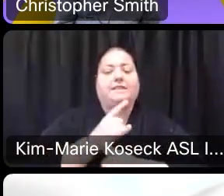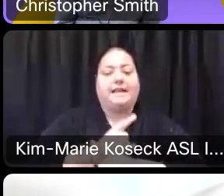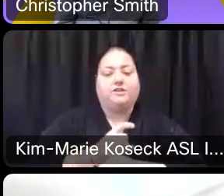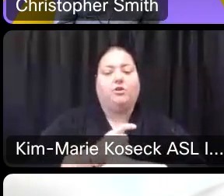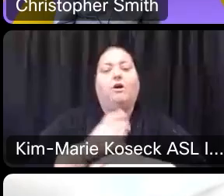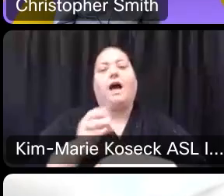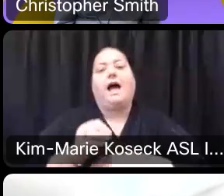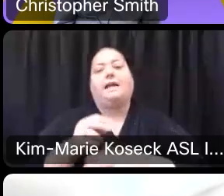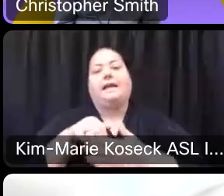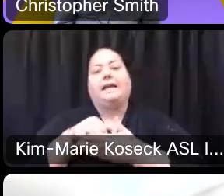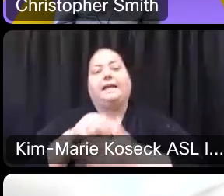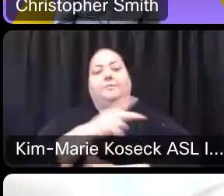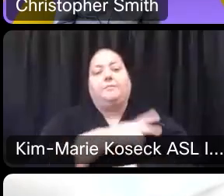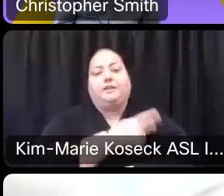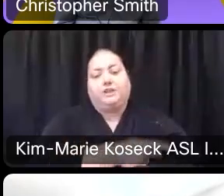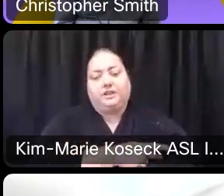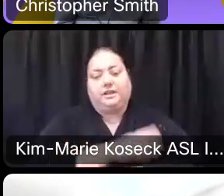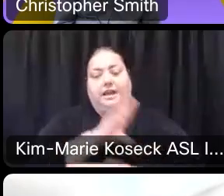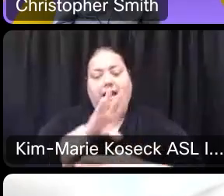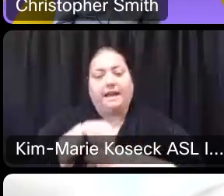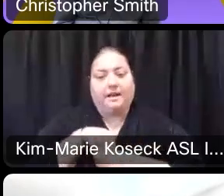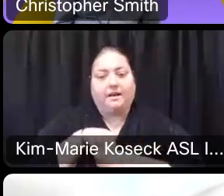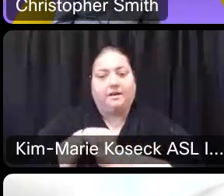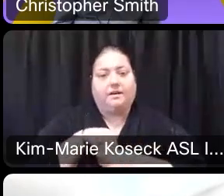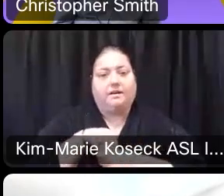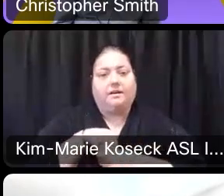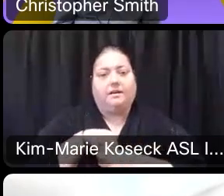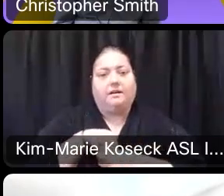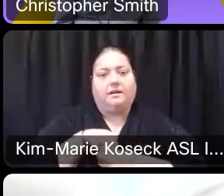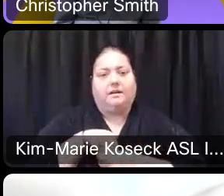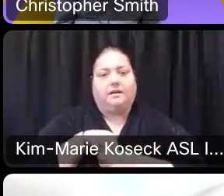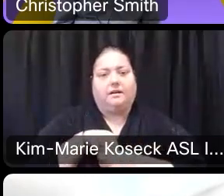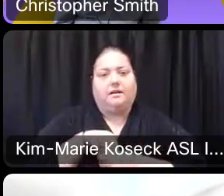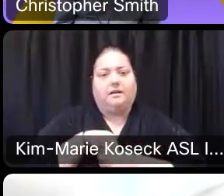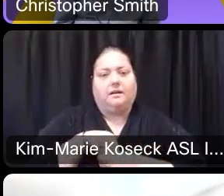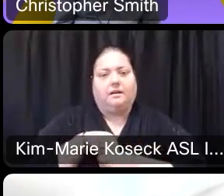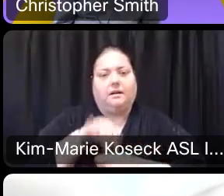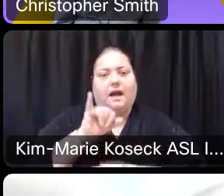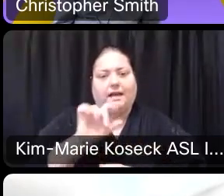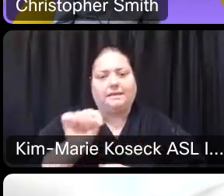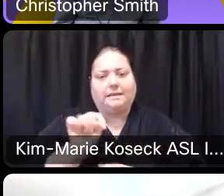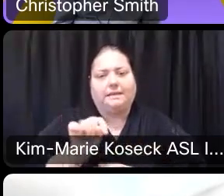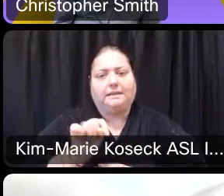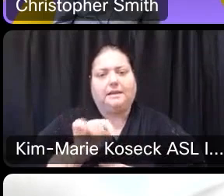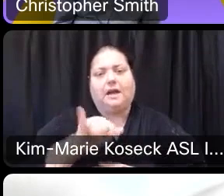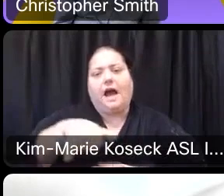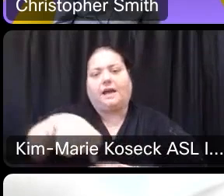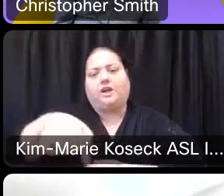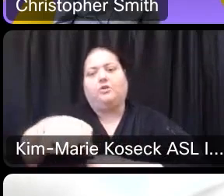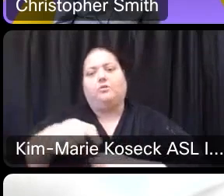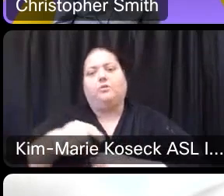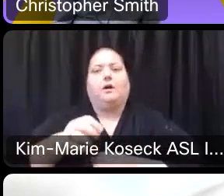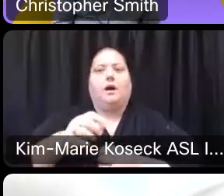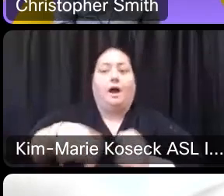inpatient programs that often include IQ requirements, being like an IQ of 70